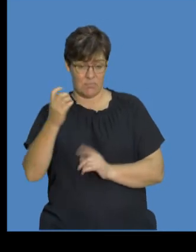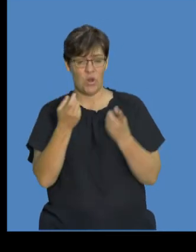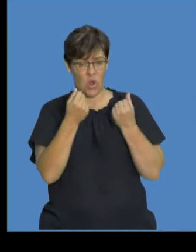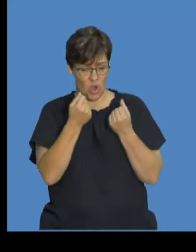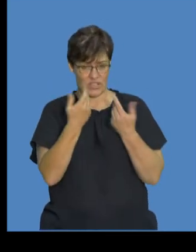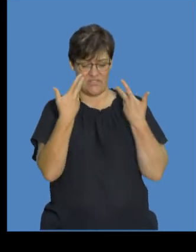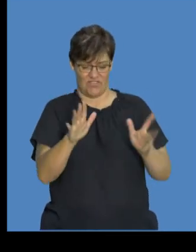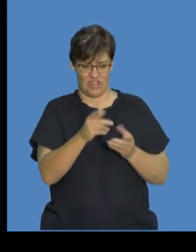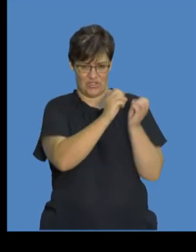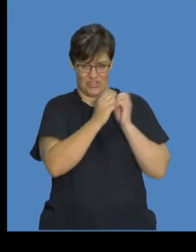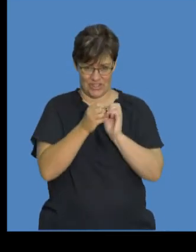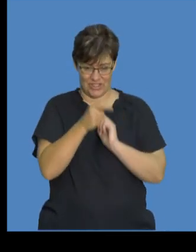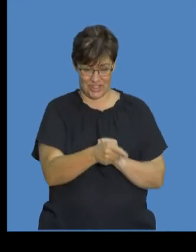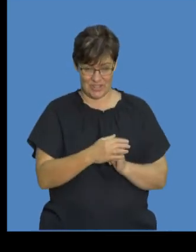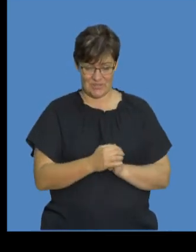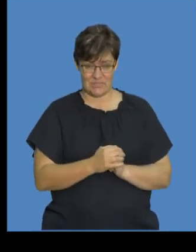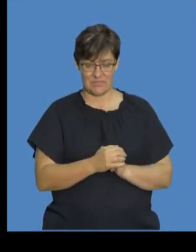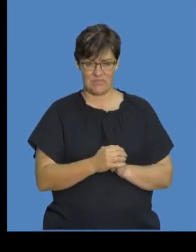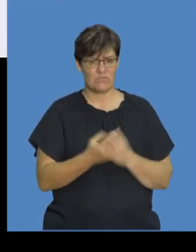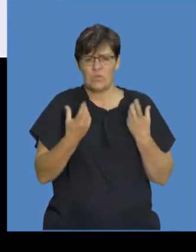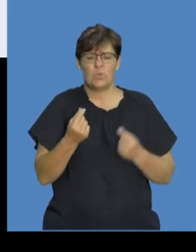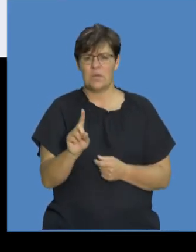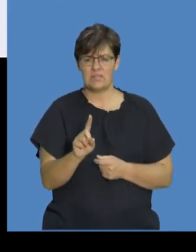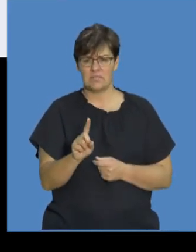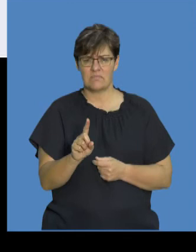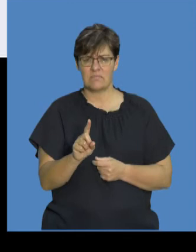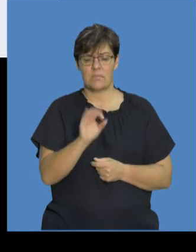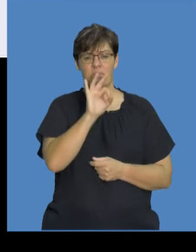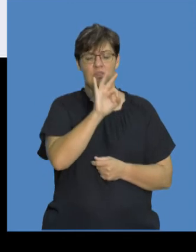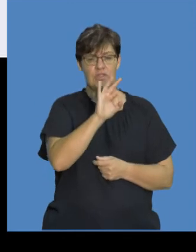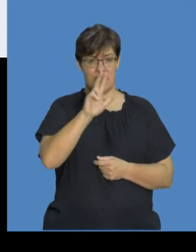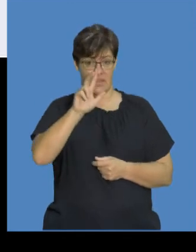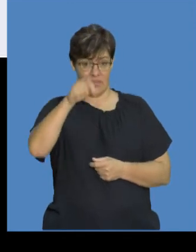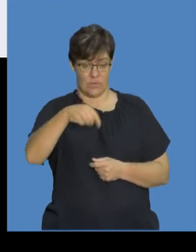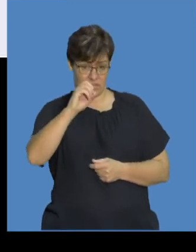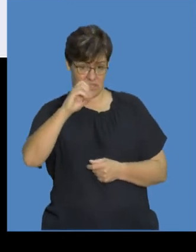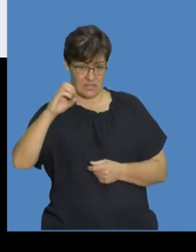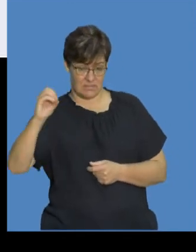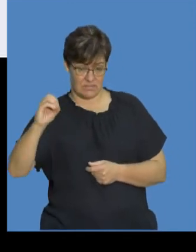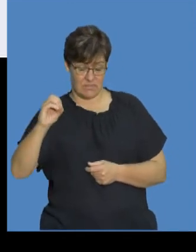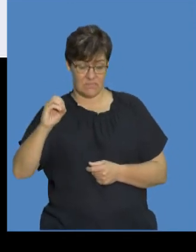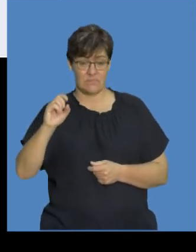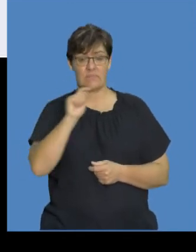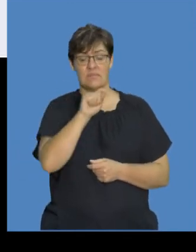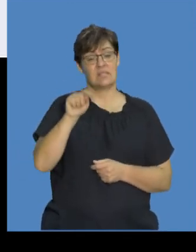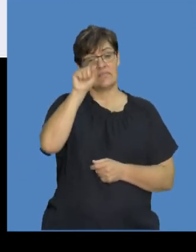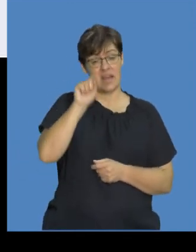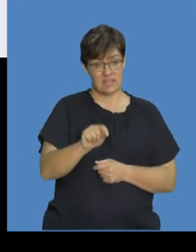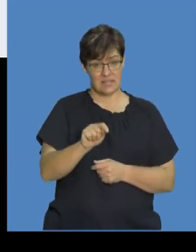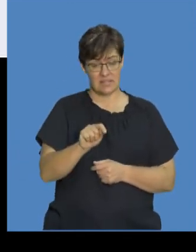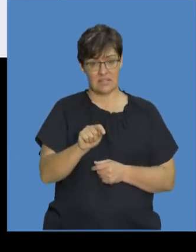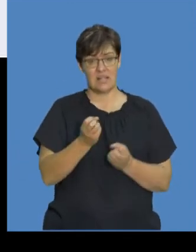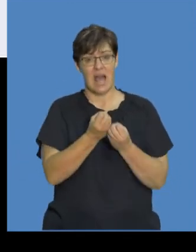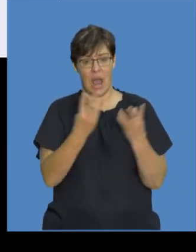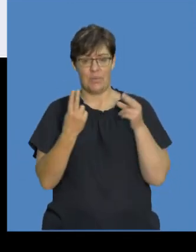of finished goods that you produced. Okay, and what do we do with it? We take our 38,000 and we divide it